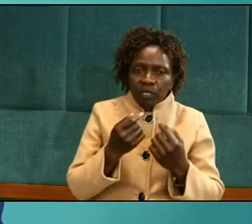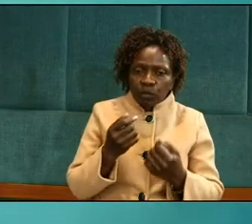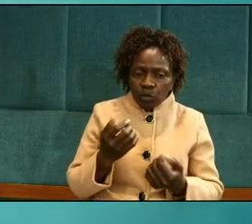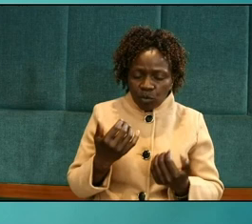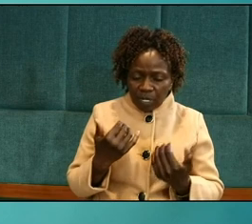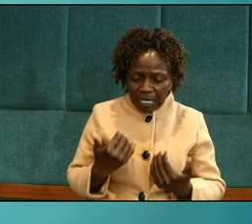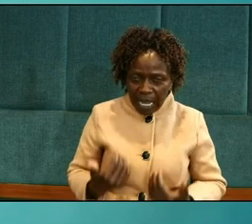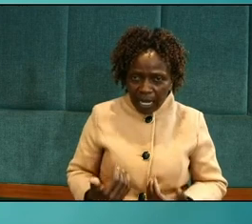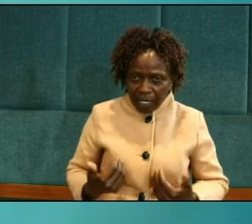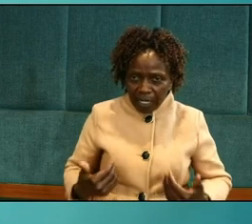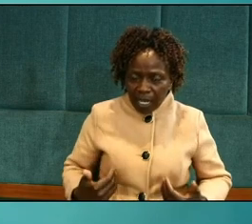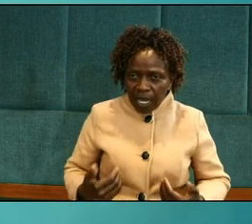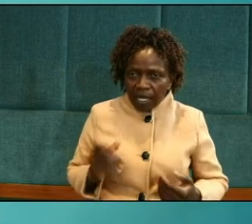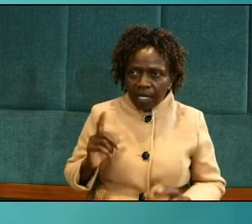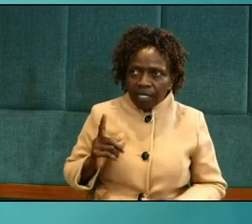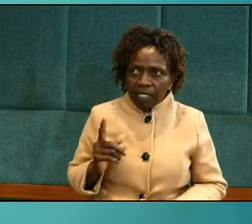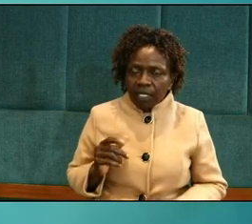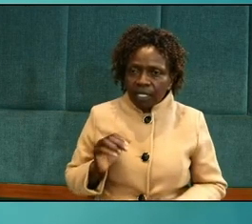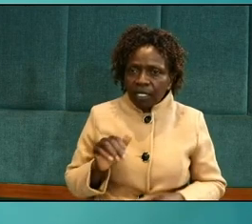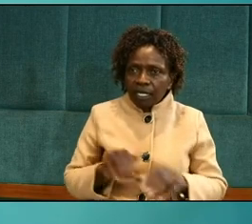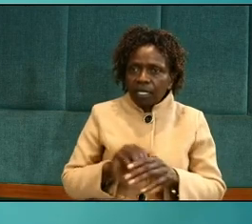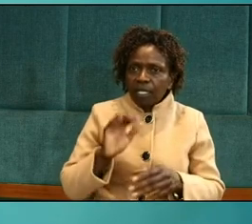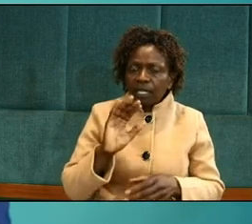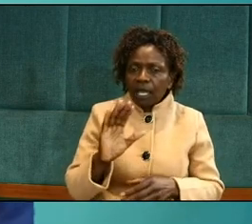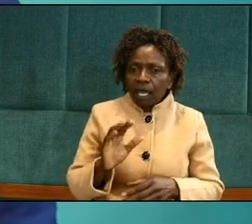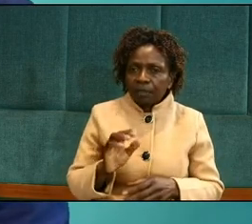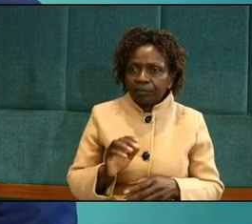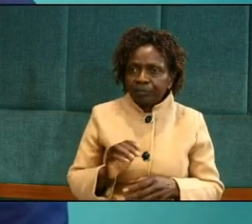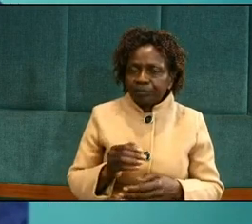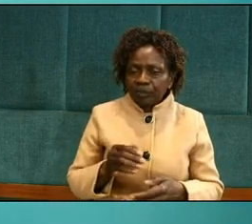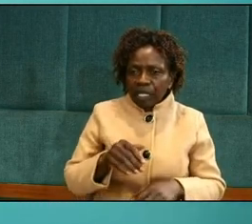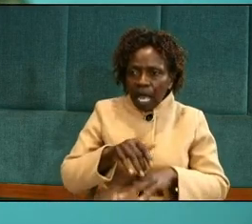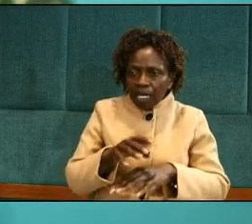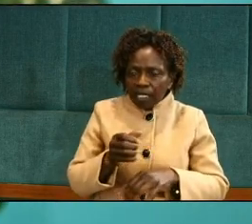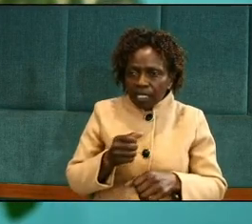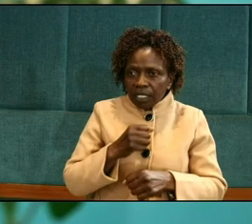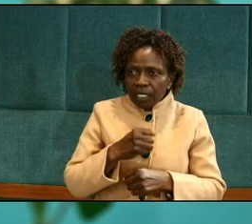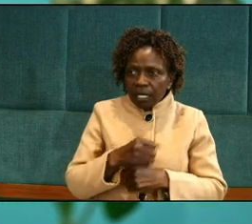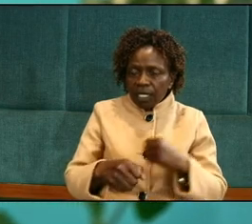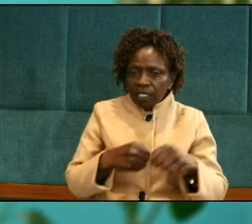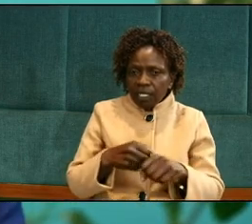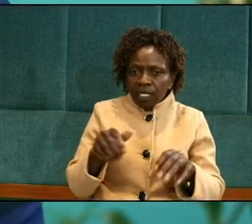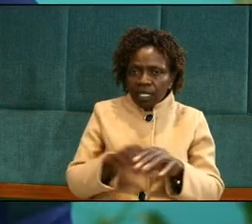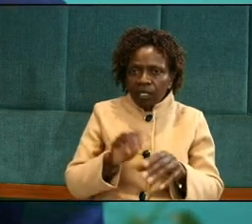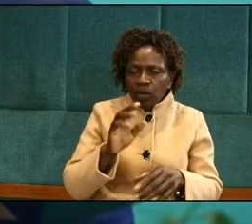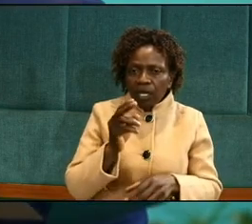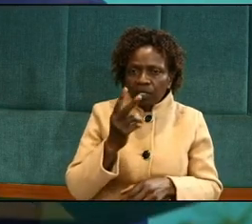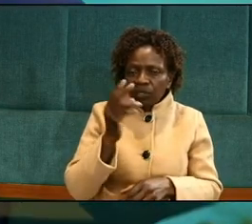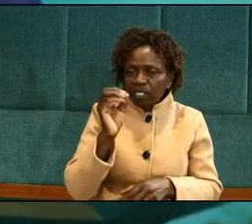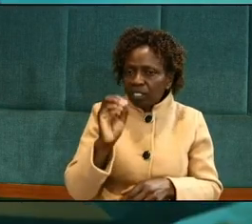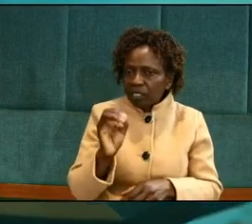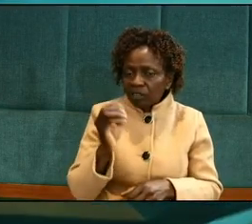ladies in their formative years. You see, in your 20s, you are not thinking much